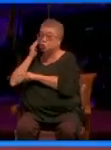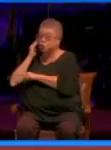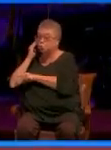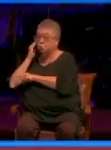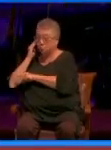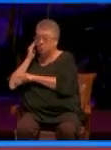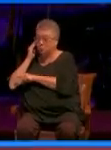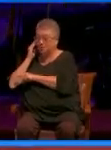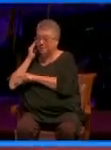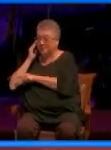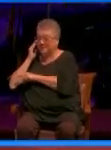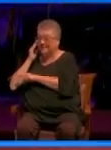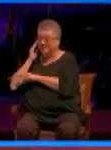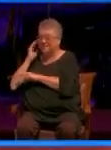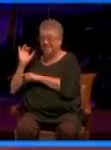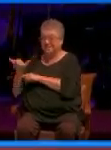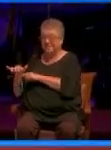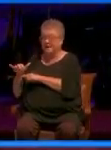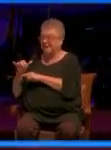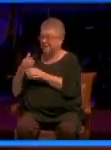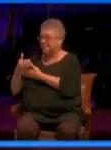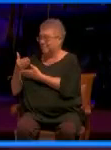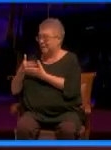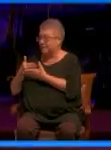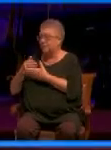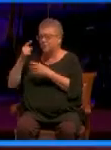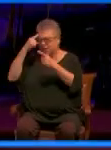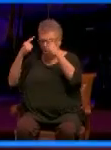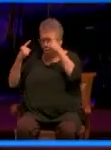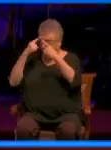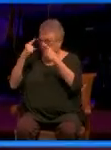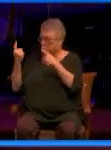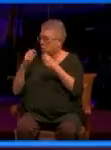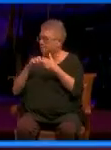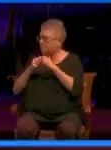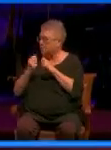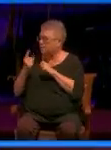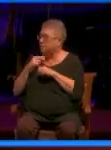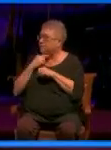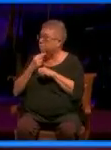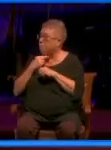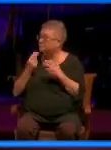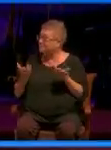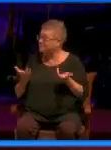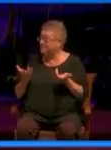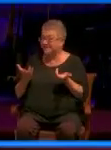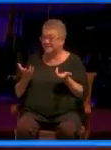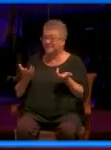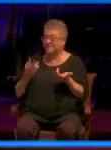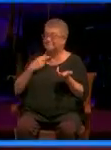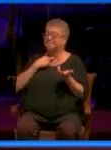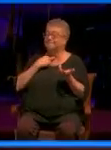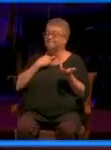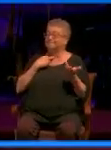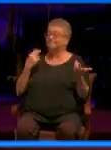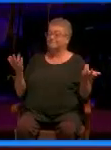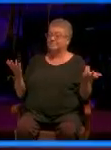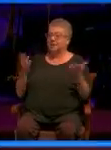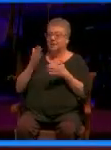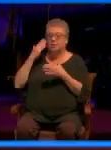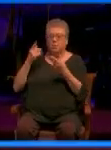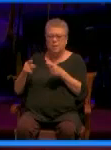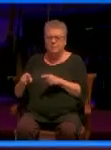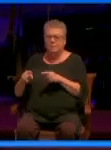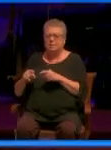voice. Parents know. So they've thought of everything but one problem, the voice. But notice with me what happens. Just see what Jacob